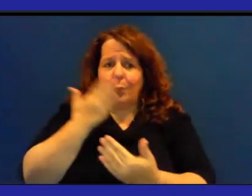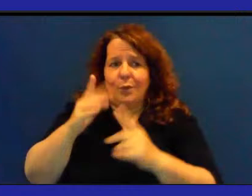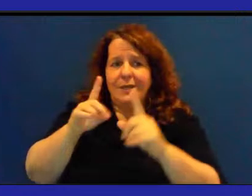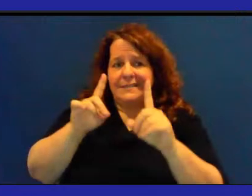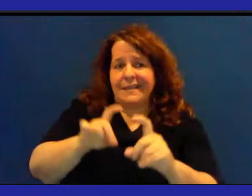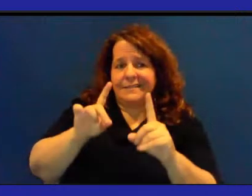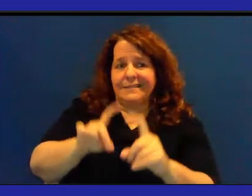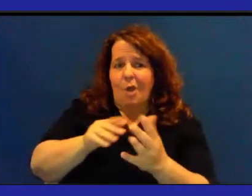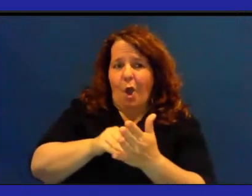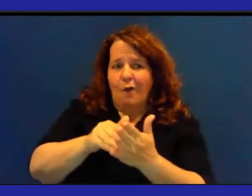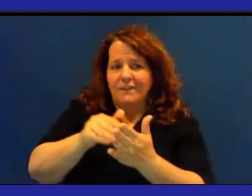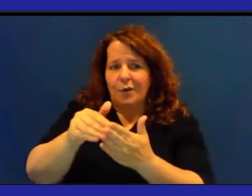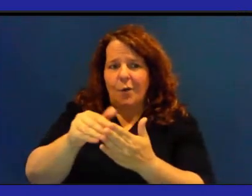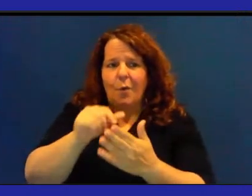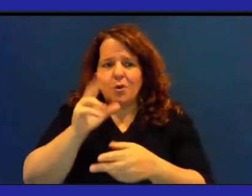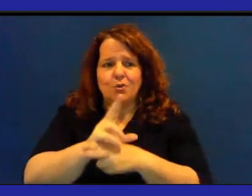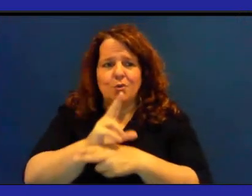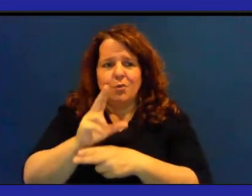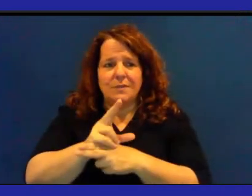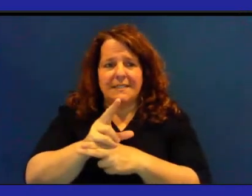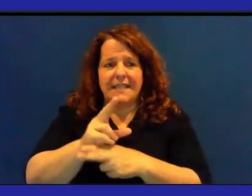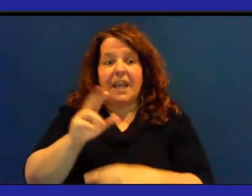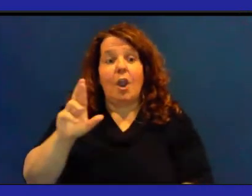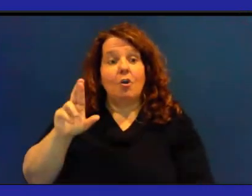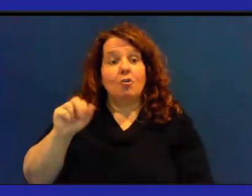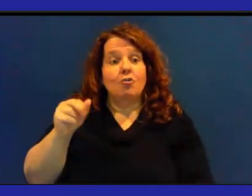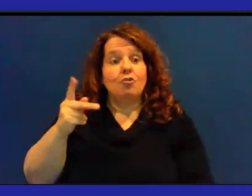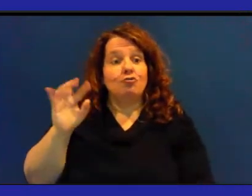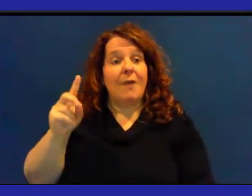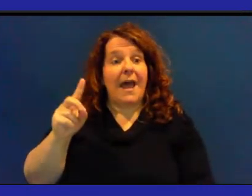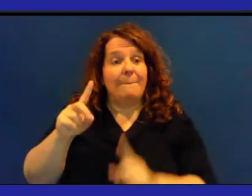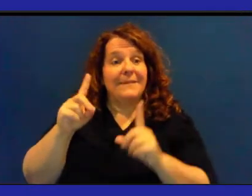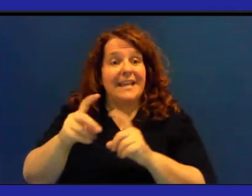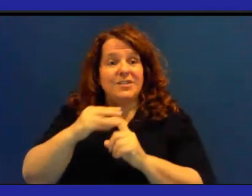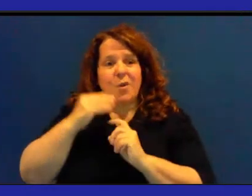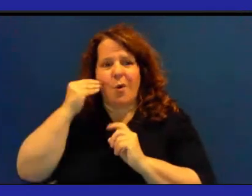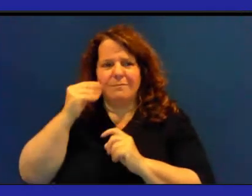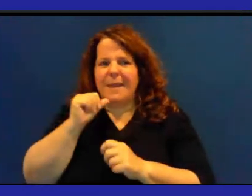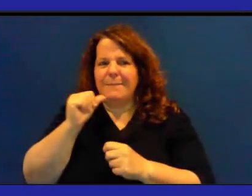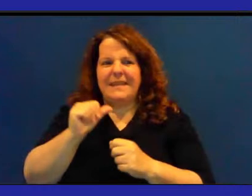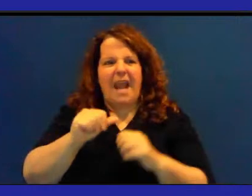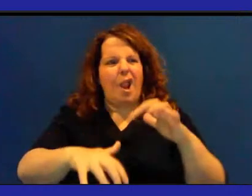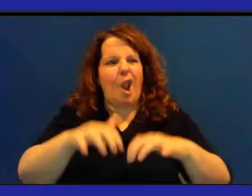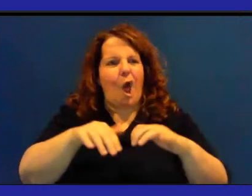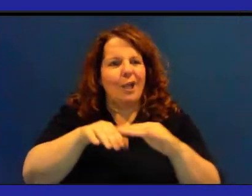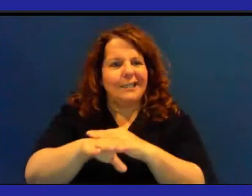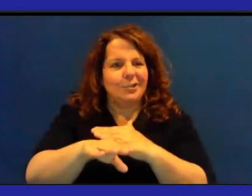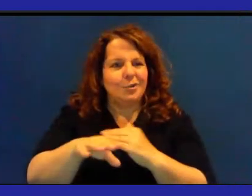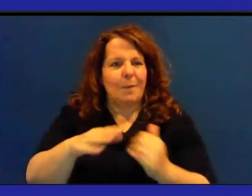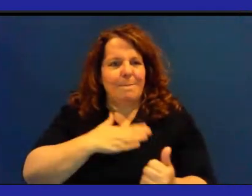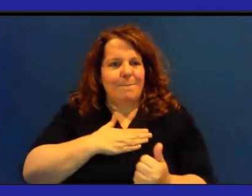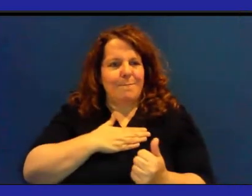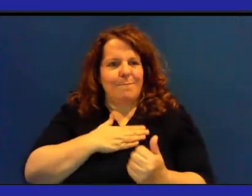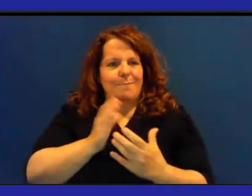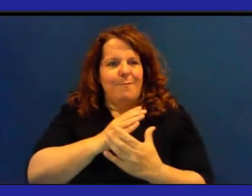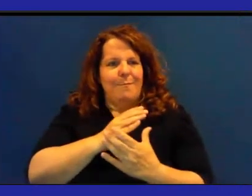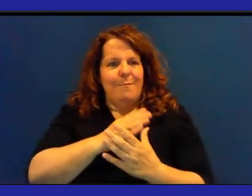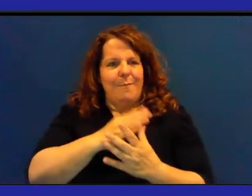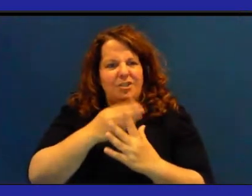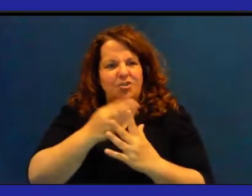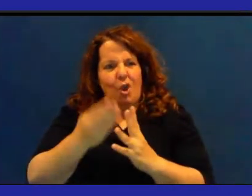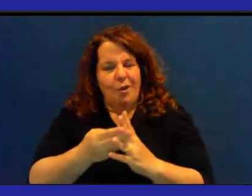now, or you're just using rapid tests at home, you might not be logging into MyChart. And so that as they kind of time out, it's falling